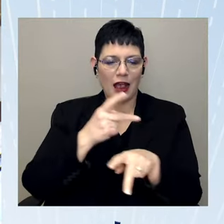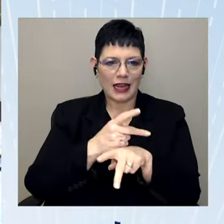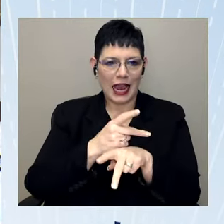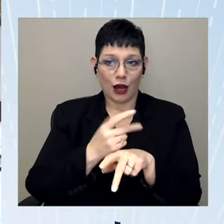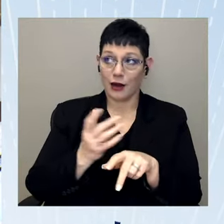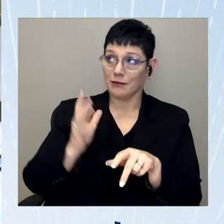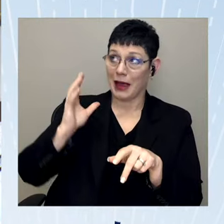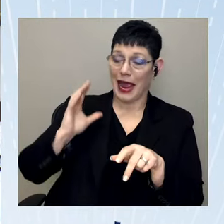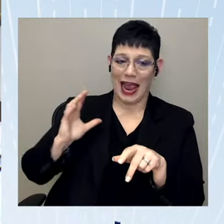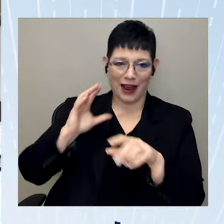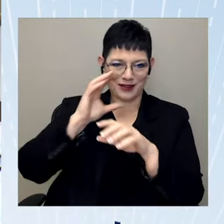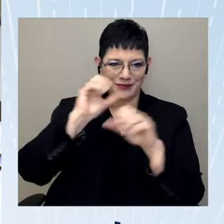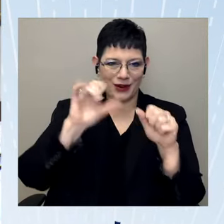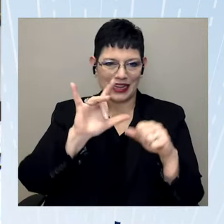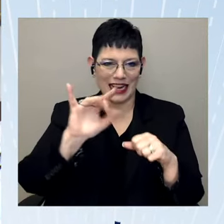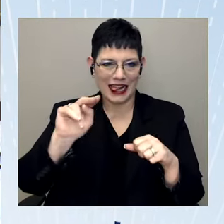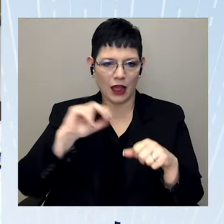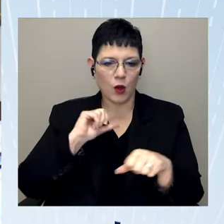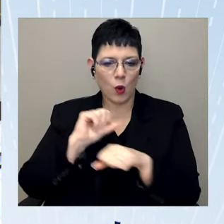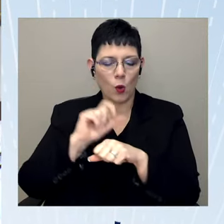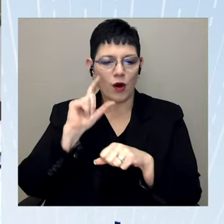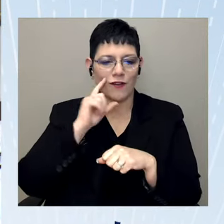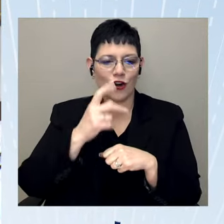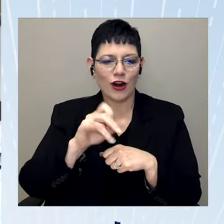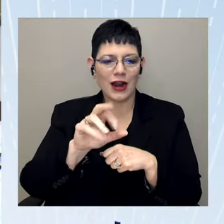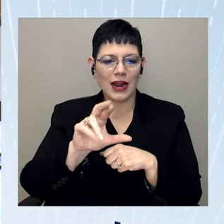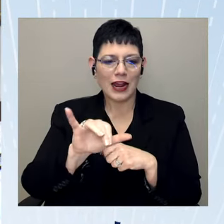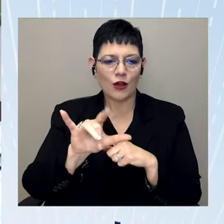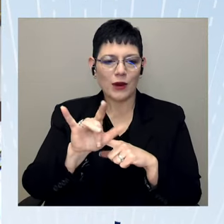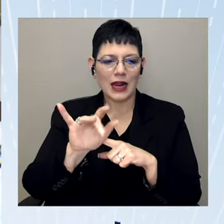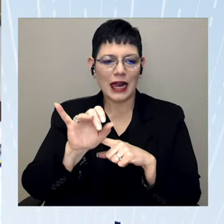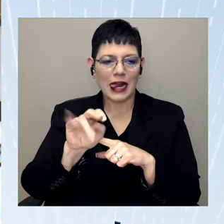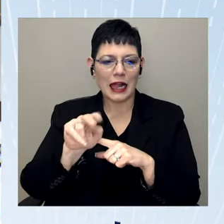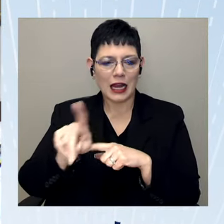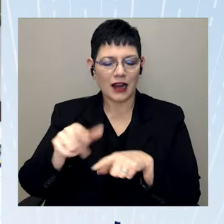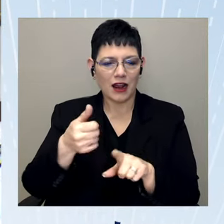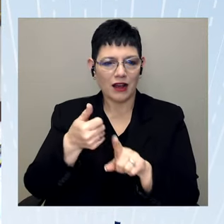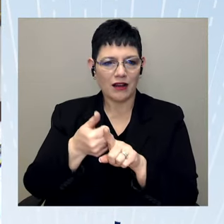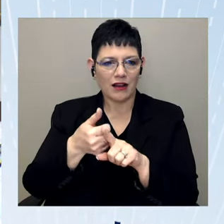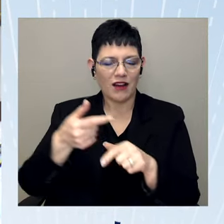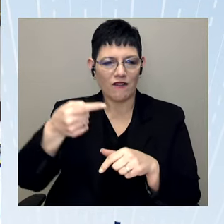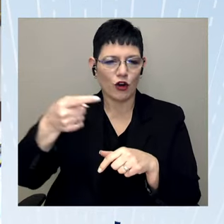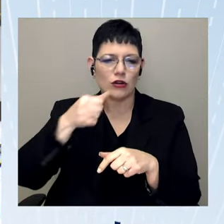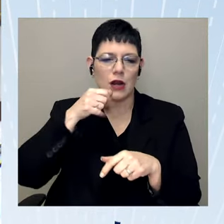we worked for a First Lady, Hillary Clinton, who was the first person I ever heard say